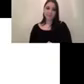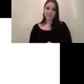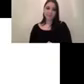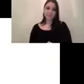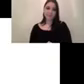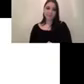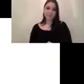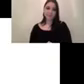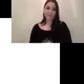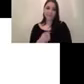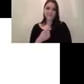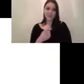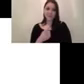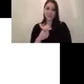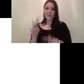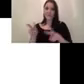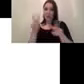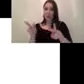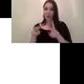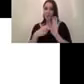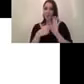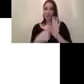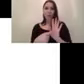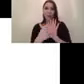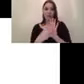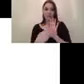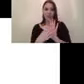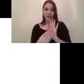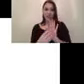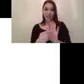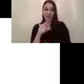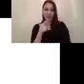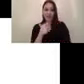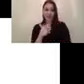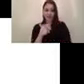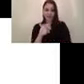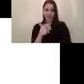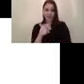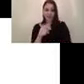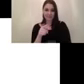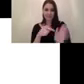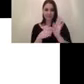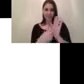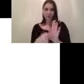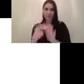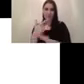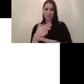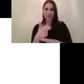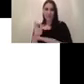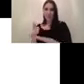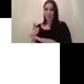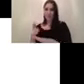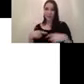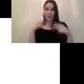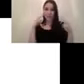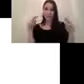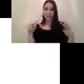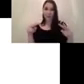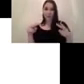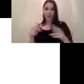example case. So this monitor here shows the camera view overlaid with the region